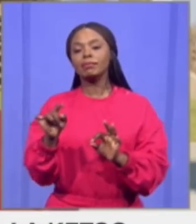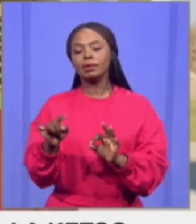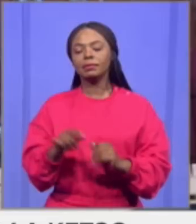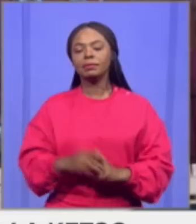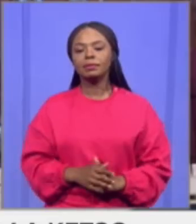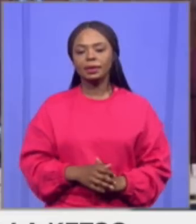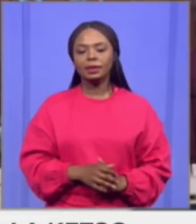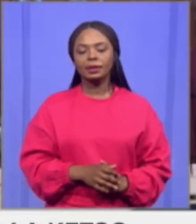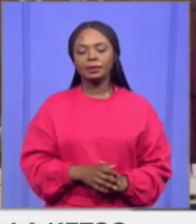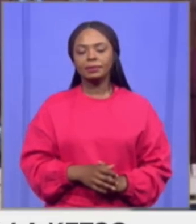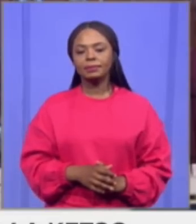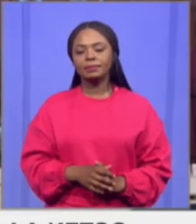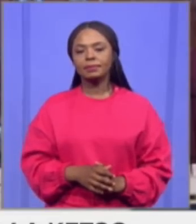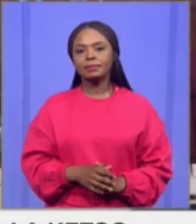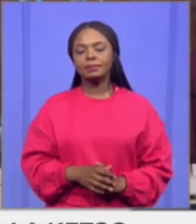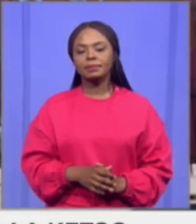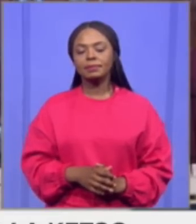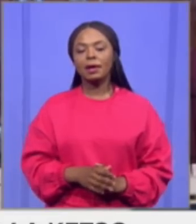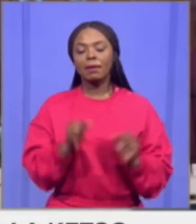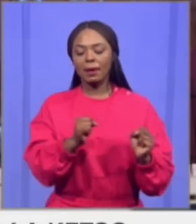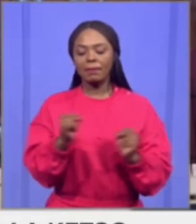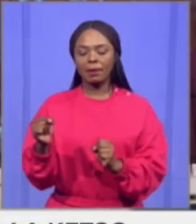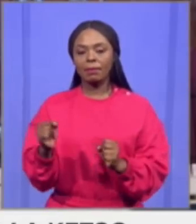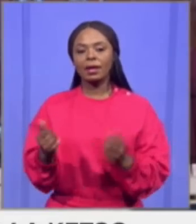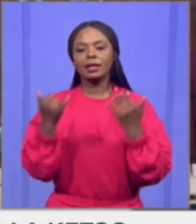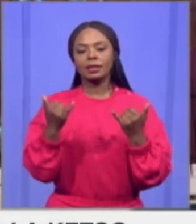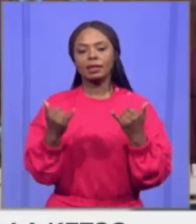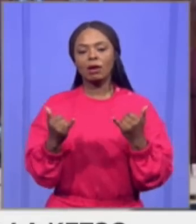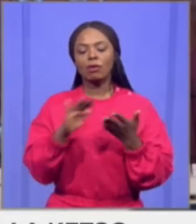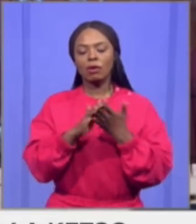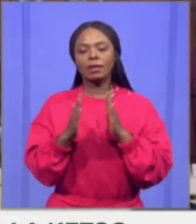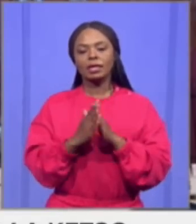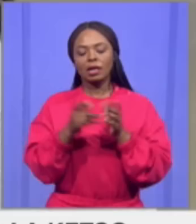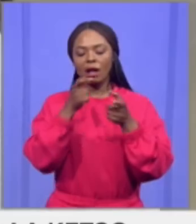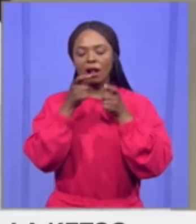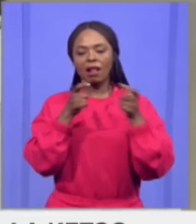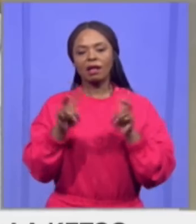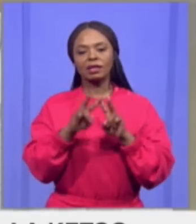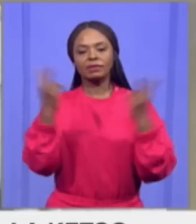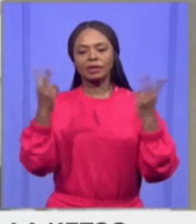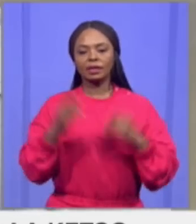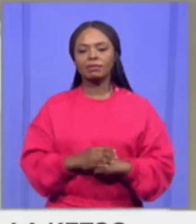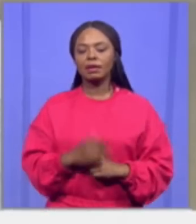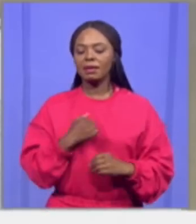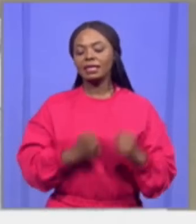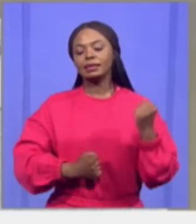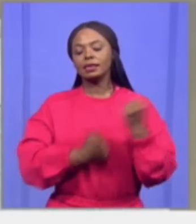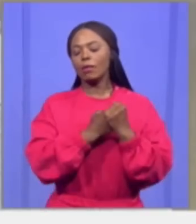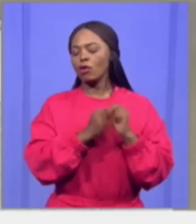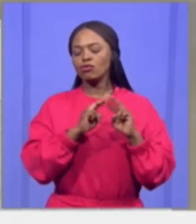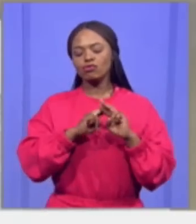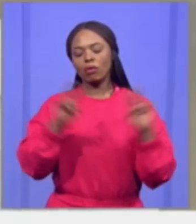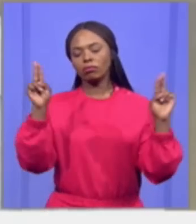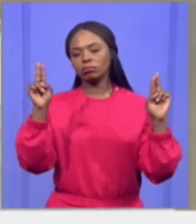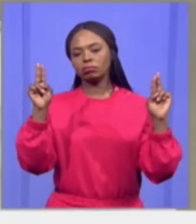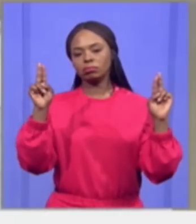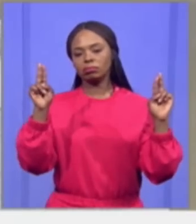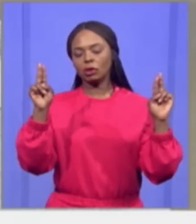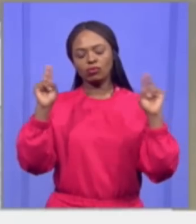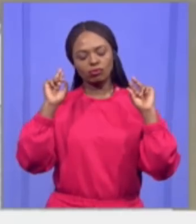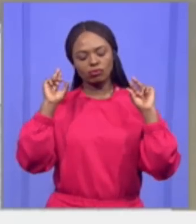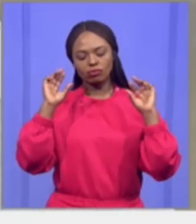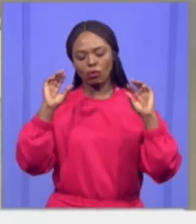spent. Ha ditaba di sa le mothating ona, baai ba hlahise maikutlo a fapaneng. Ga ke support totally. E wa yona ga ke